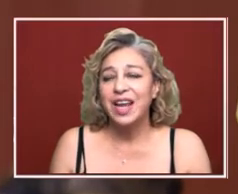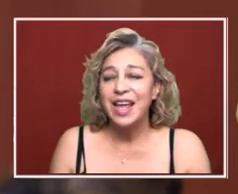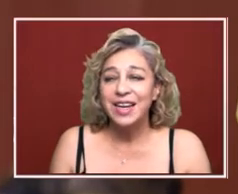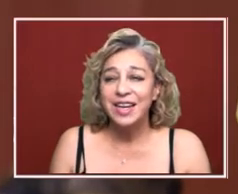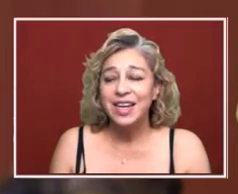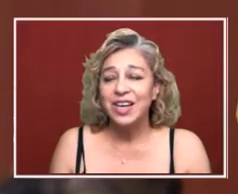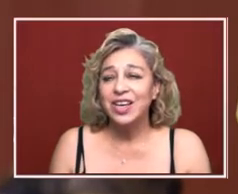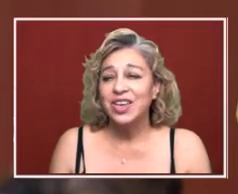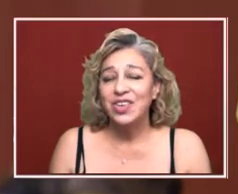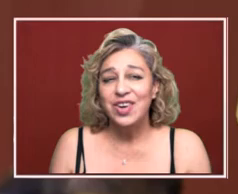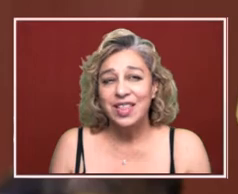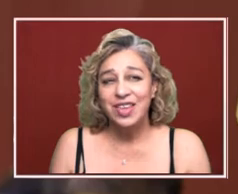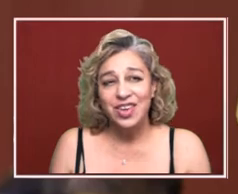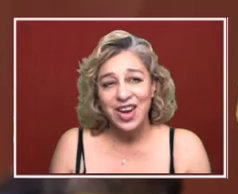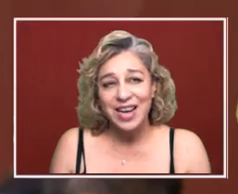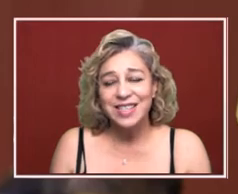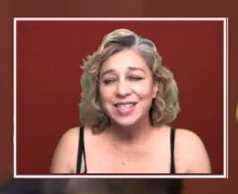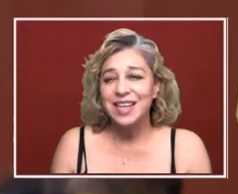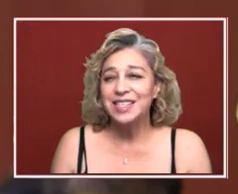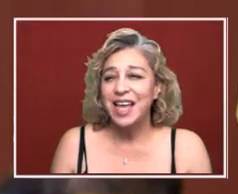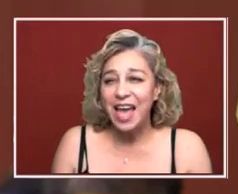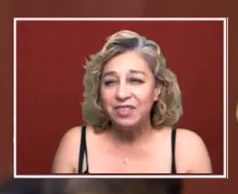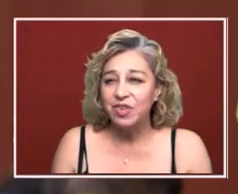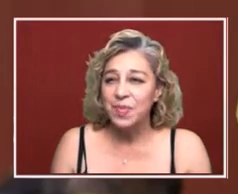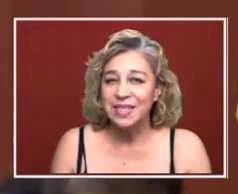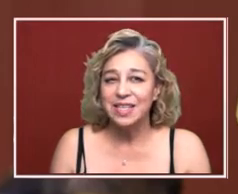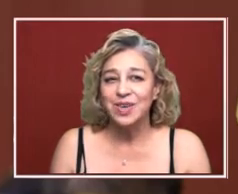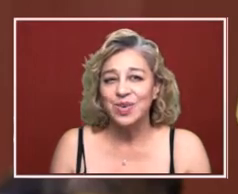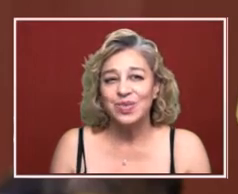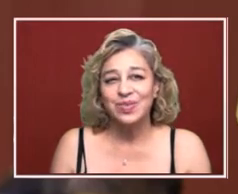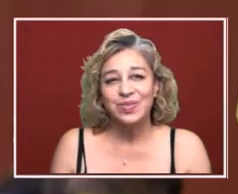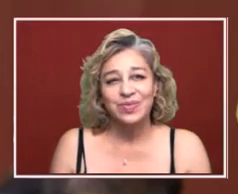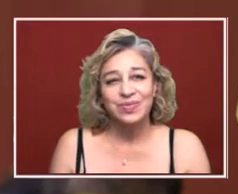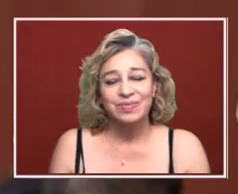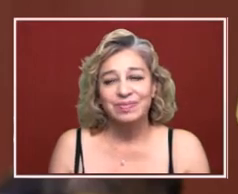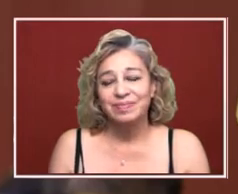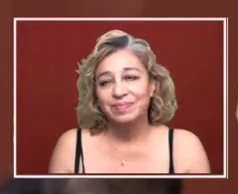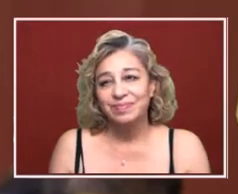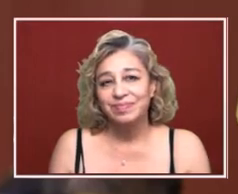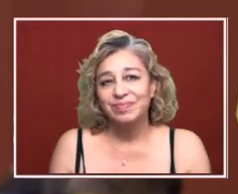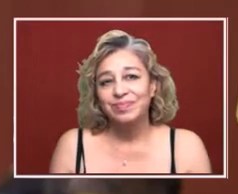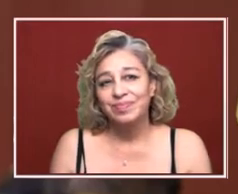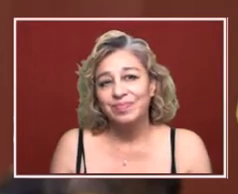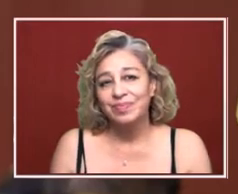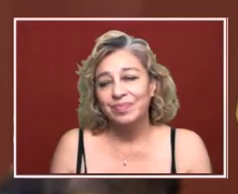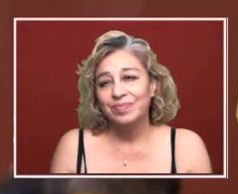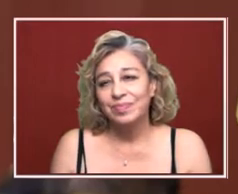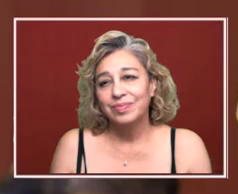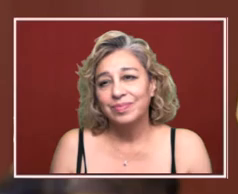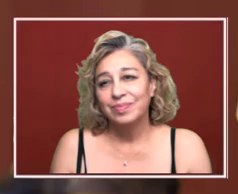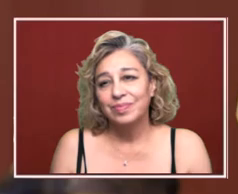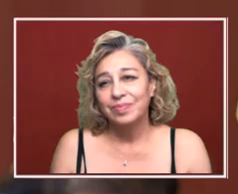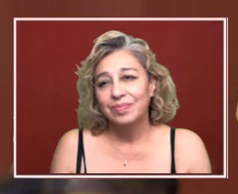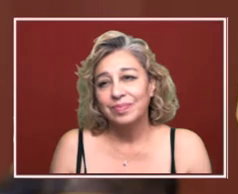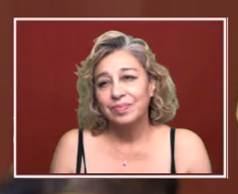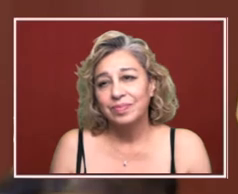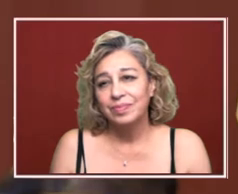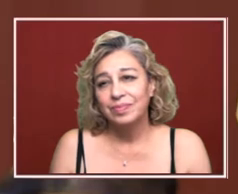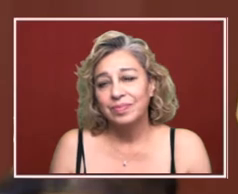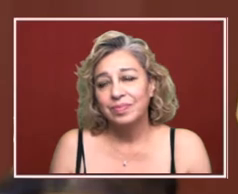good for Canada, the United States and for Mexico. Y decirles